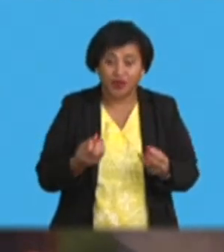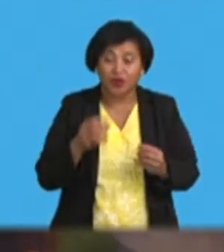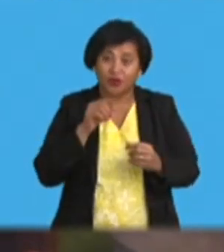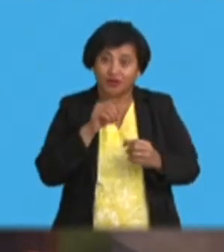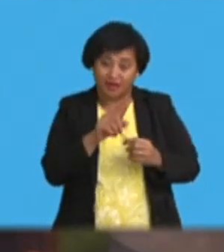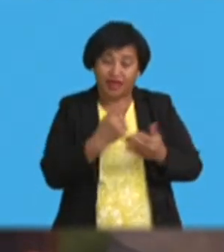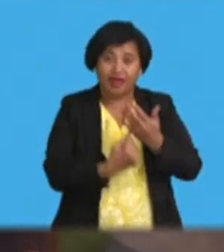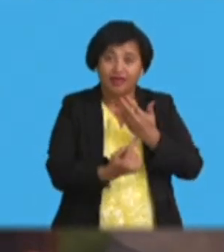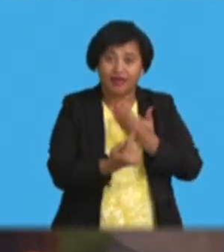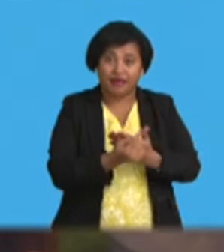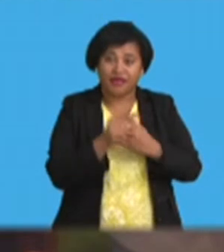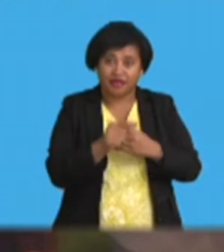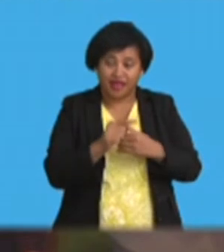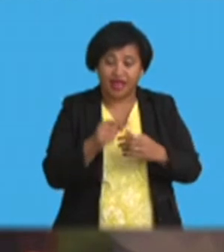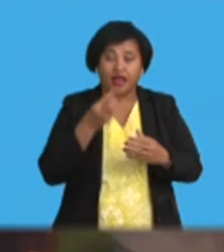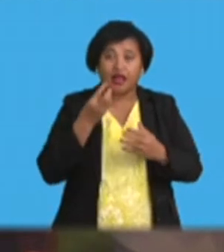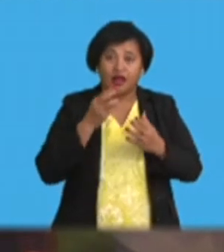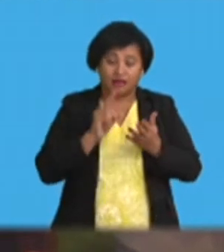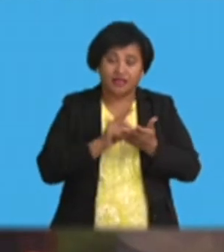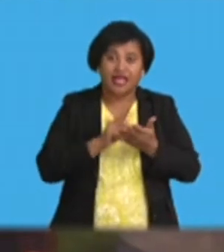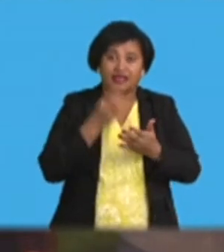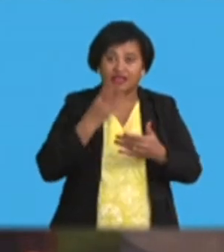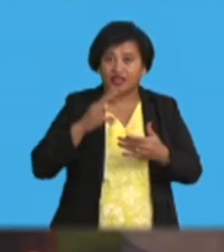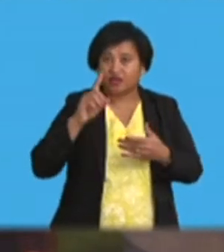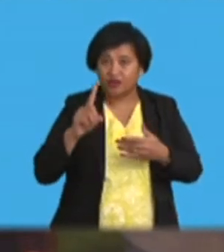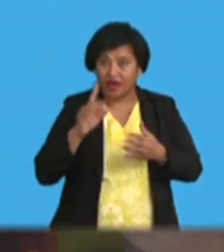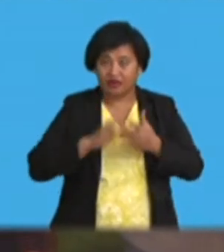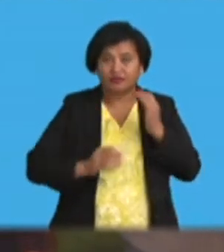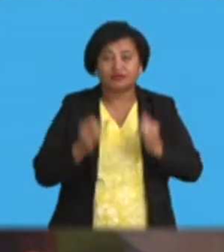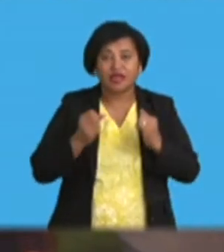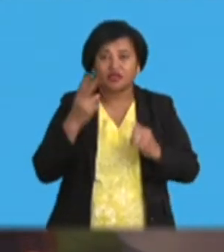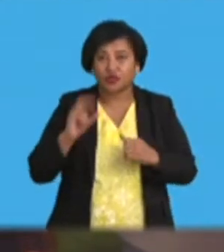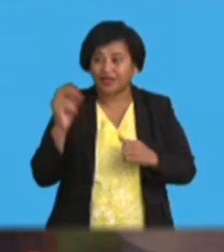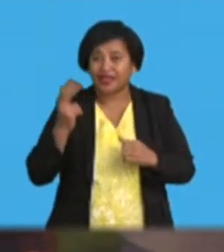exercise, by the 31st of March 2018, we have